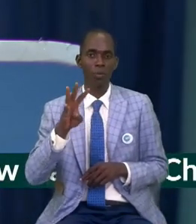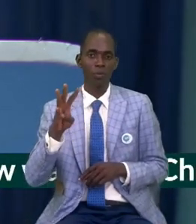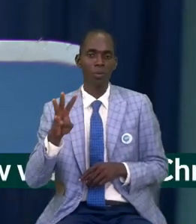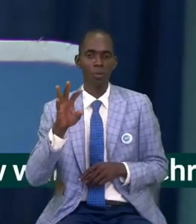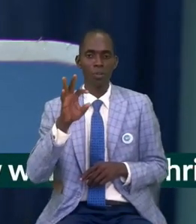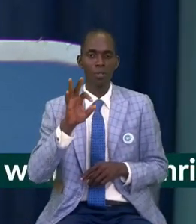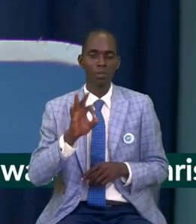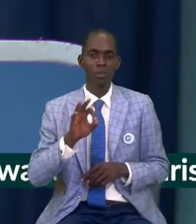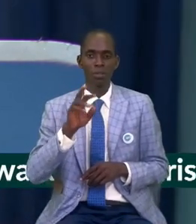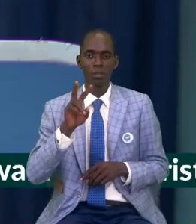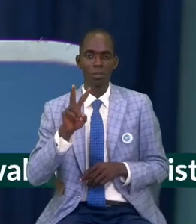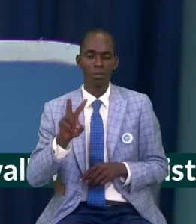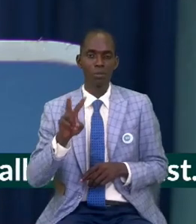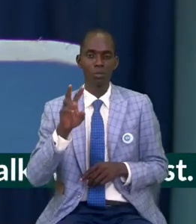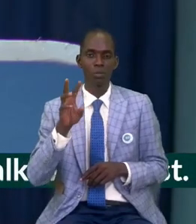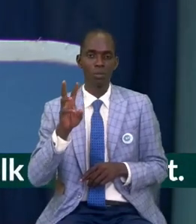+234 91 5444 9263.